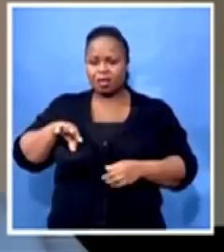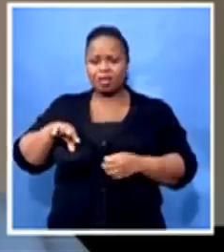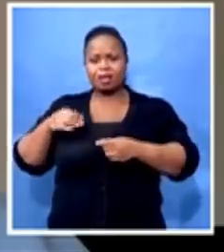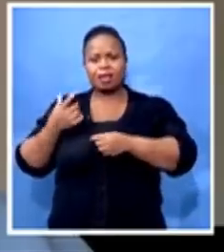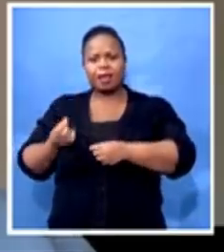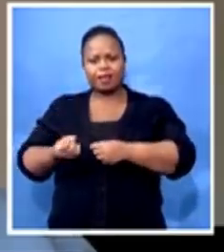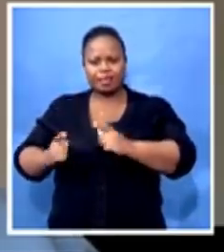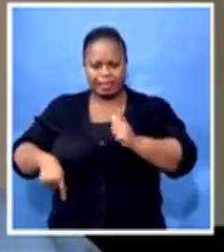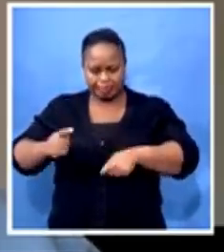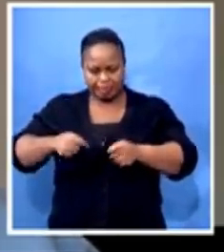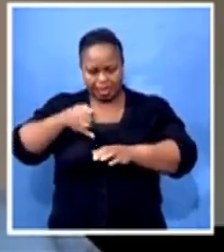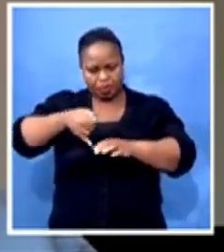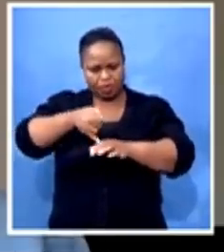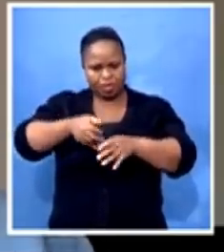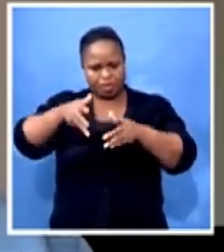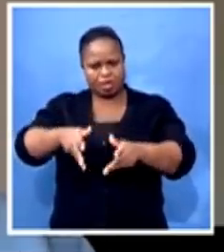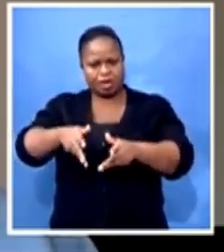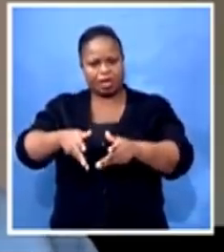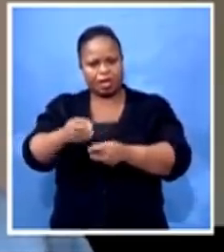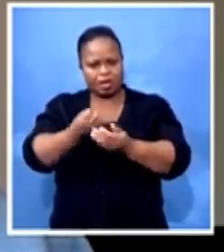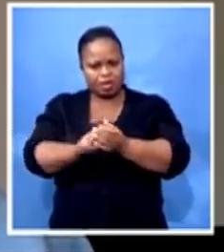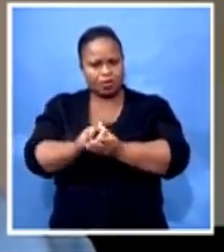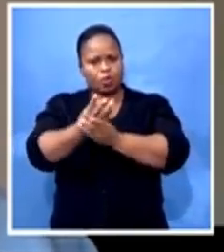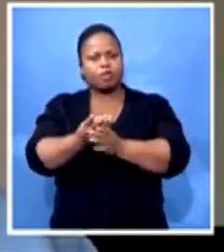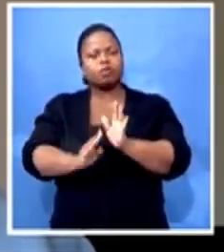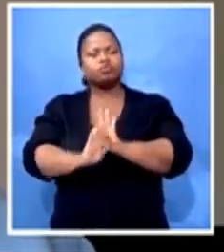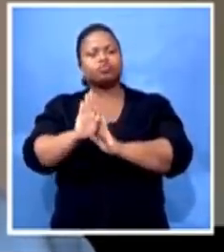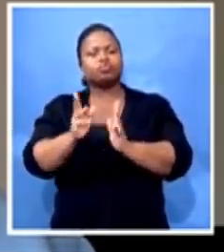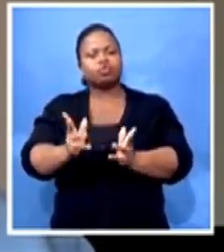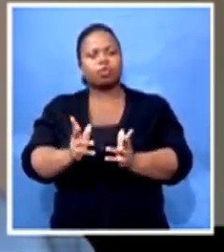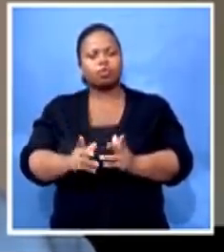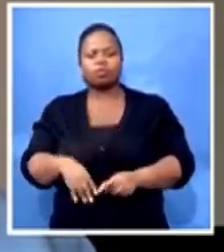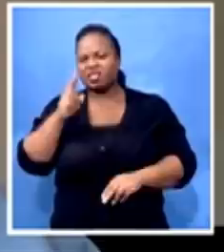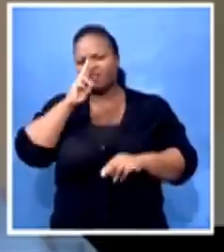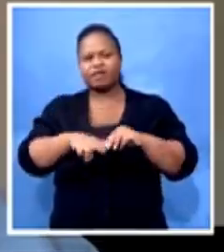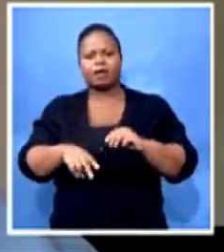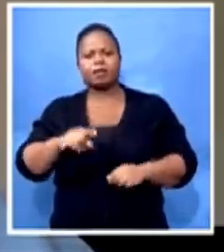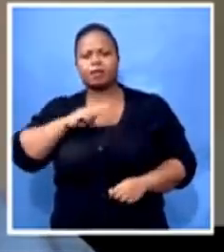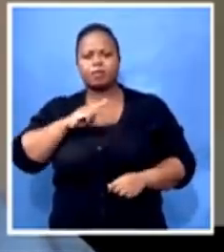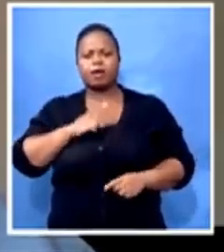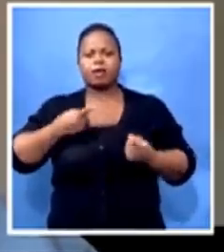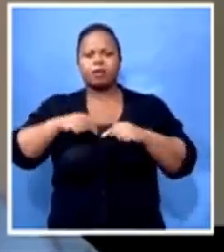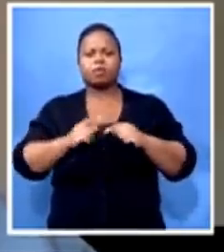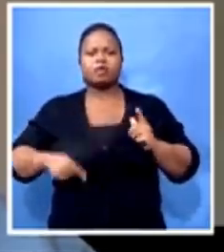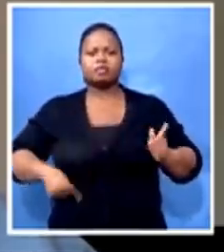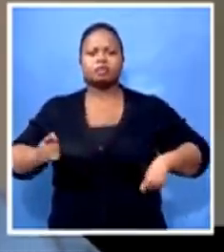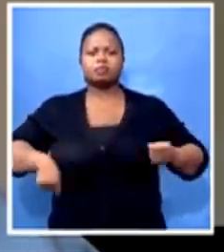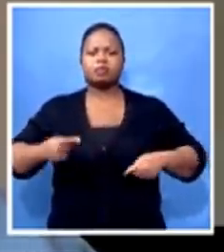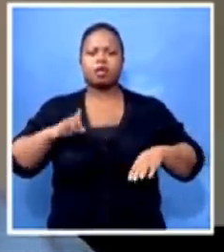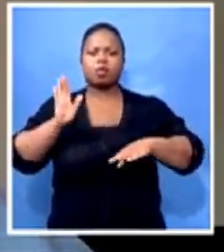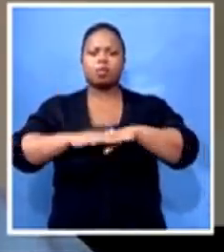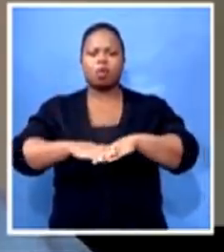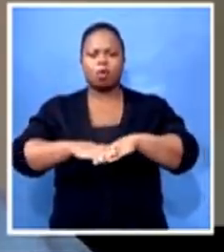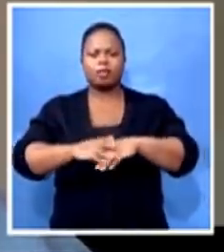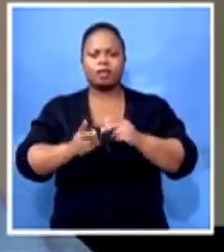economy grows. Right? It's a funny thing that we need to spend more in order to build the economy. But if we're not